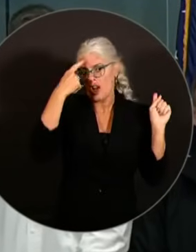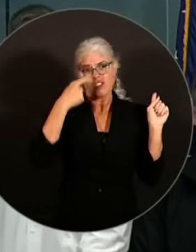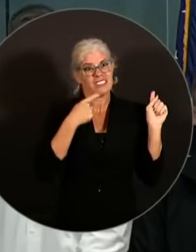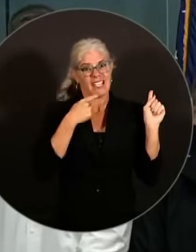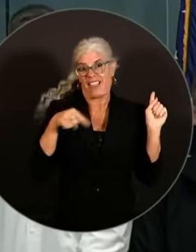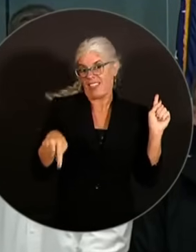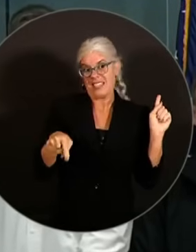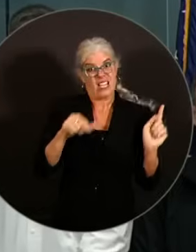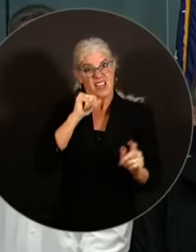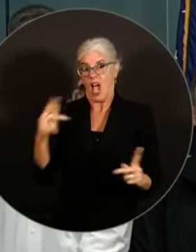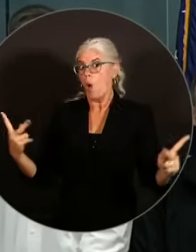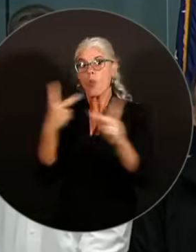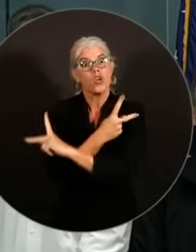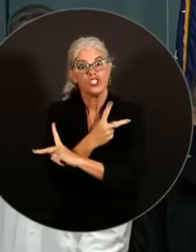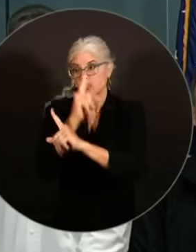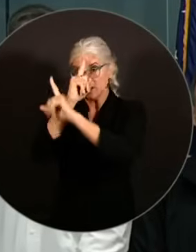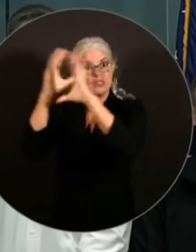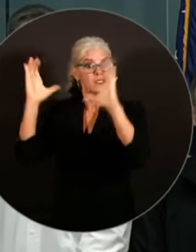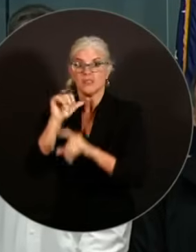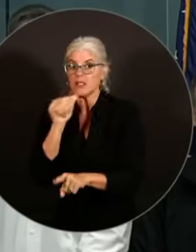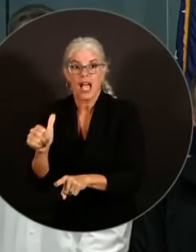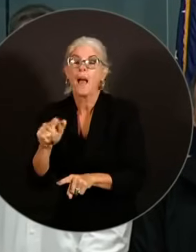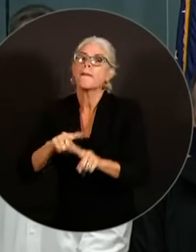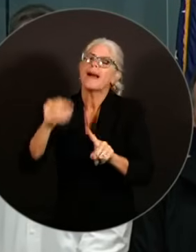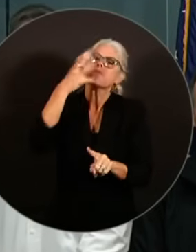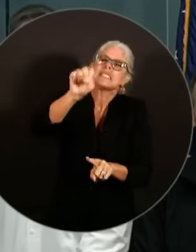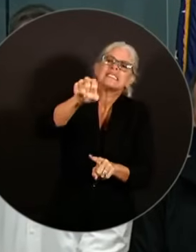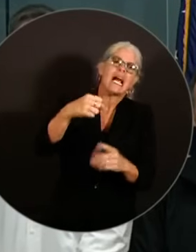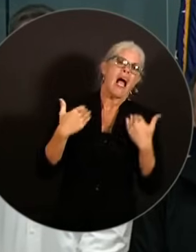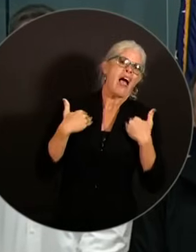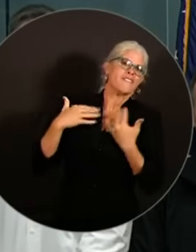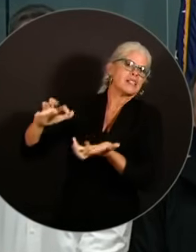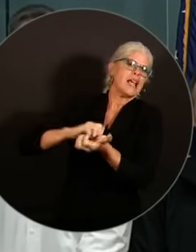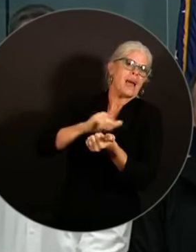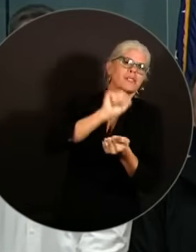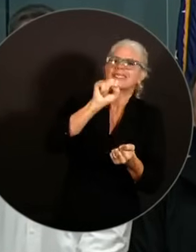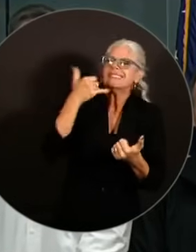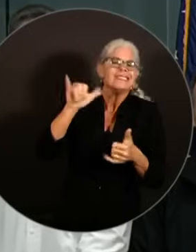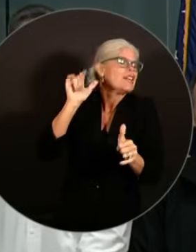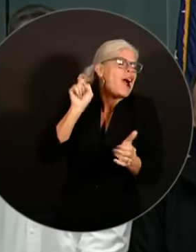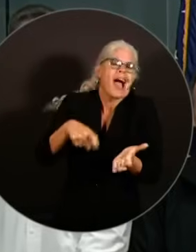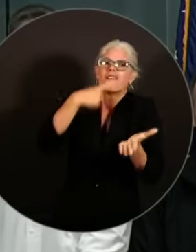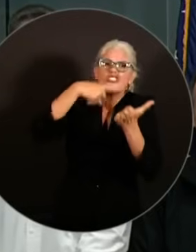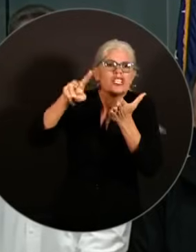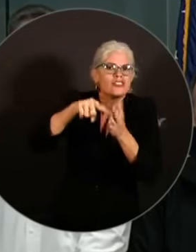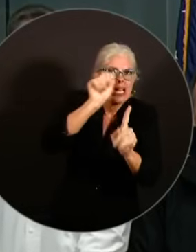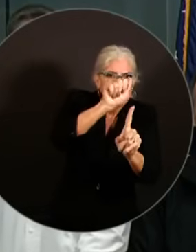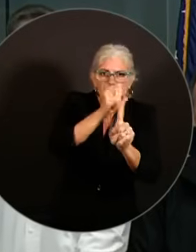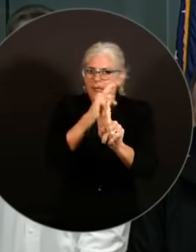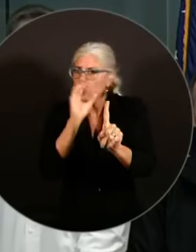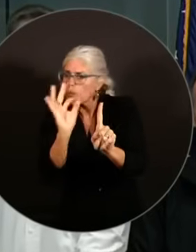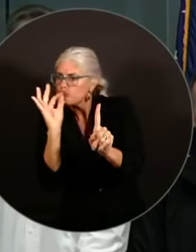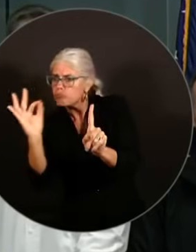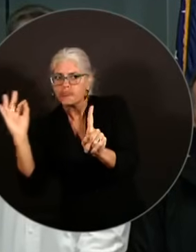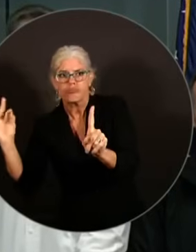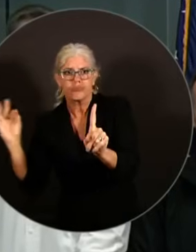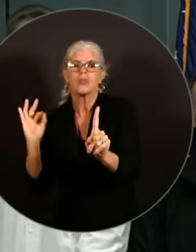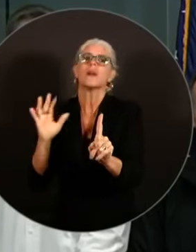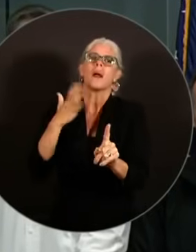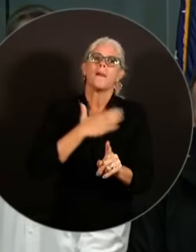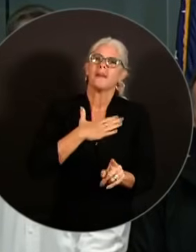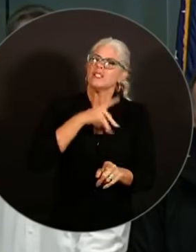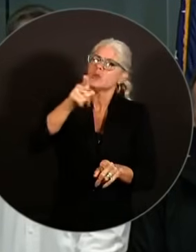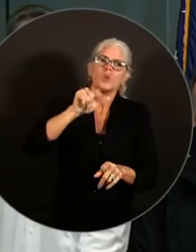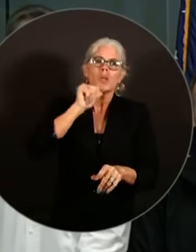we still had damage. And we're going to need to get out there and go door-to-door and make sure that everyone is okay. So please stay off the road. Listen to your